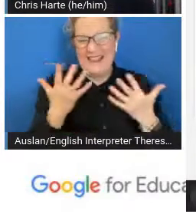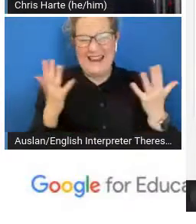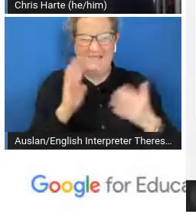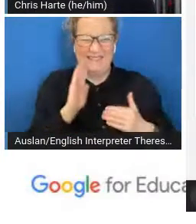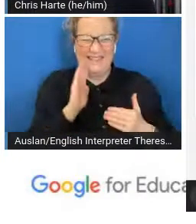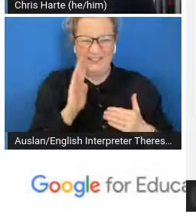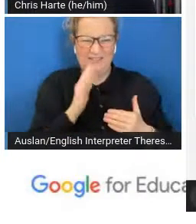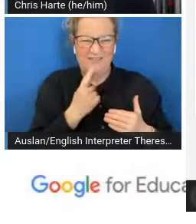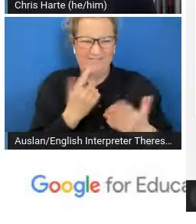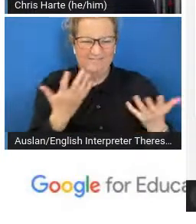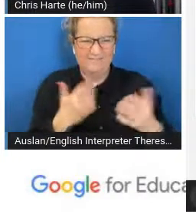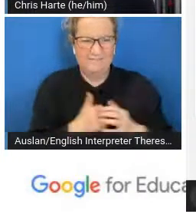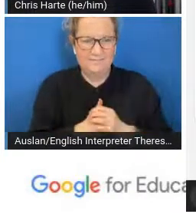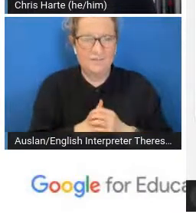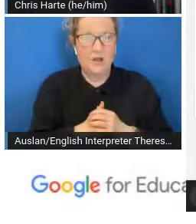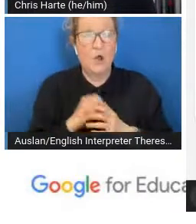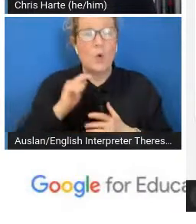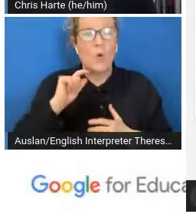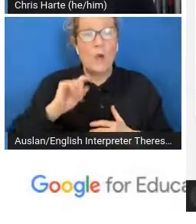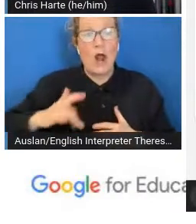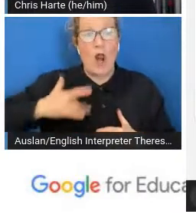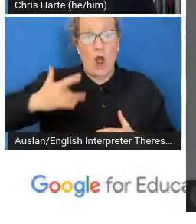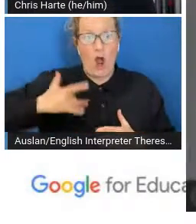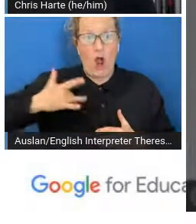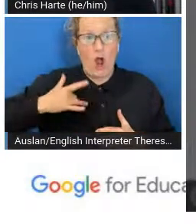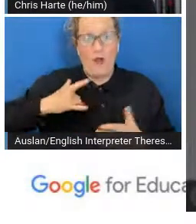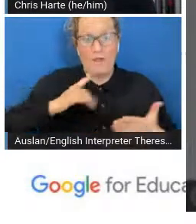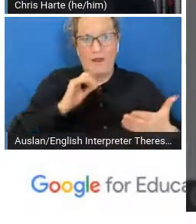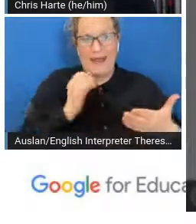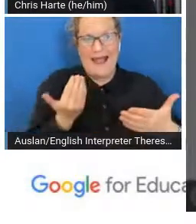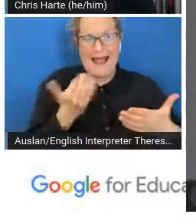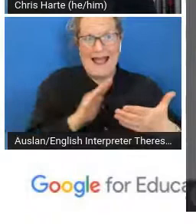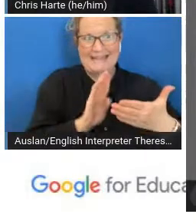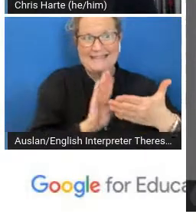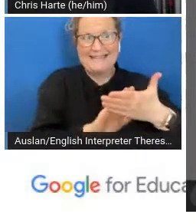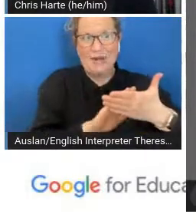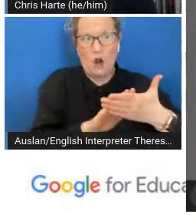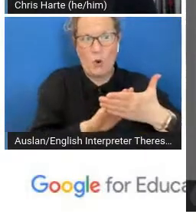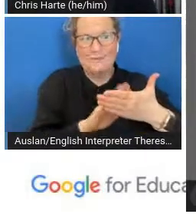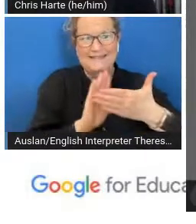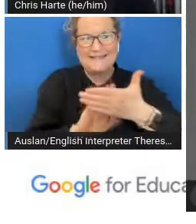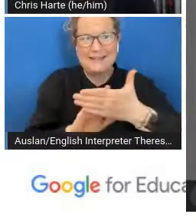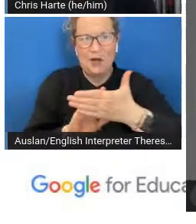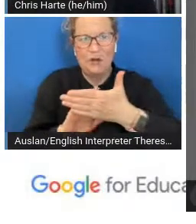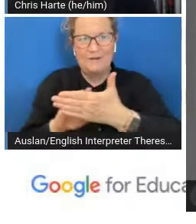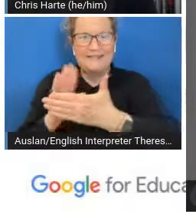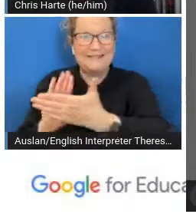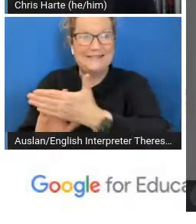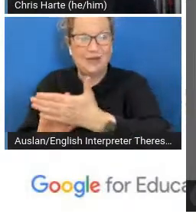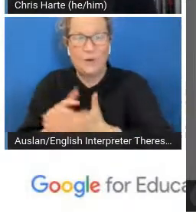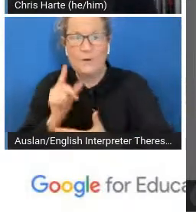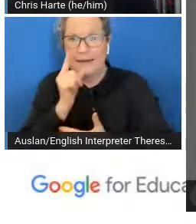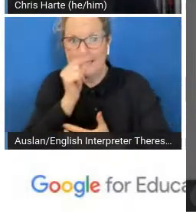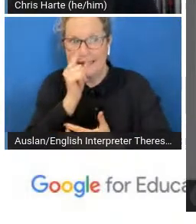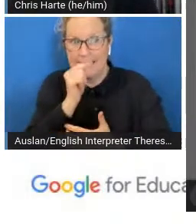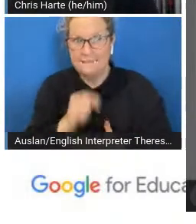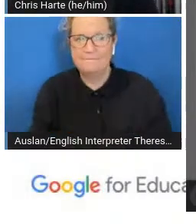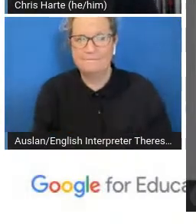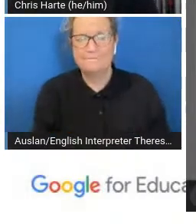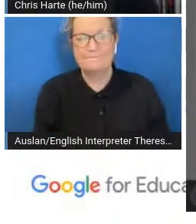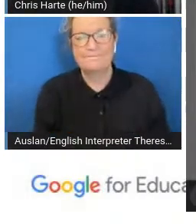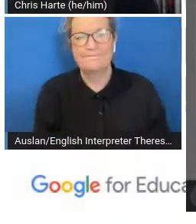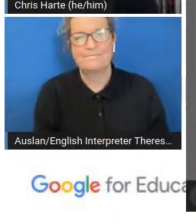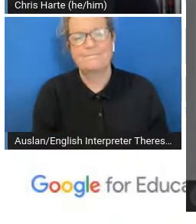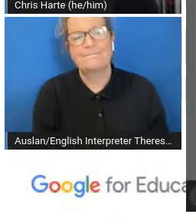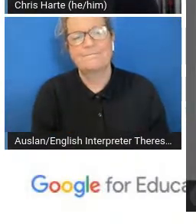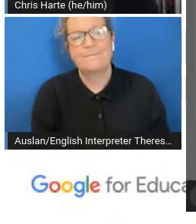are live and able to add in sticky notes. And what I did is just organize them so that